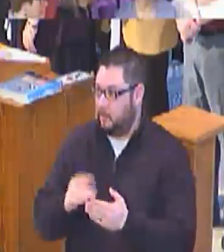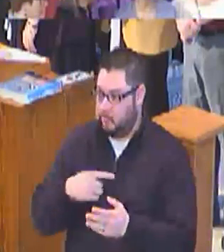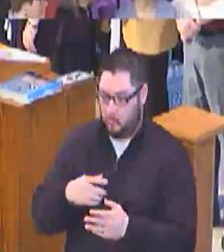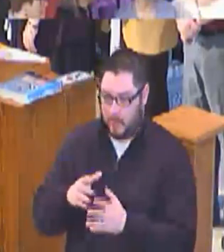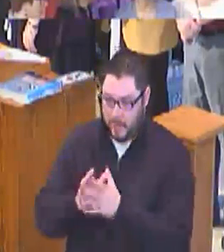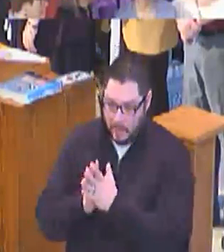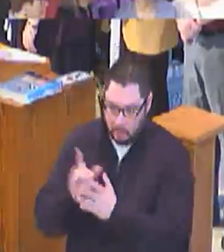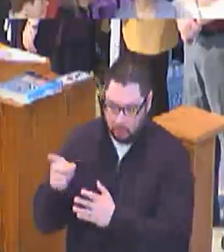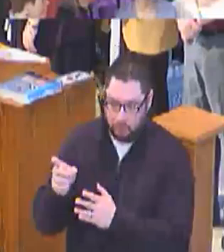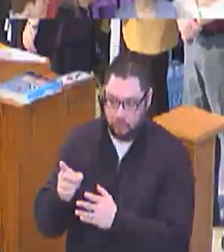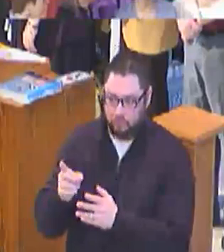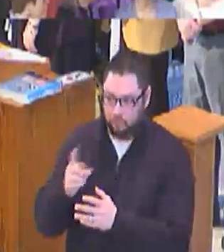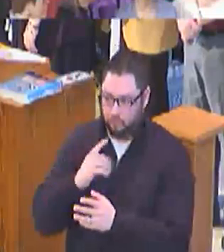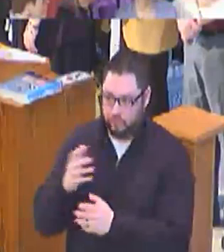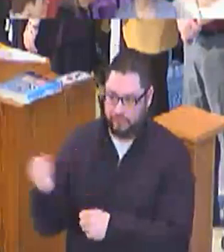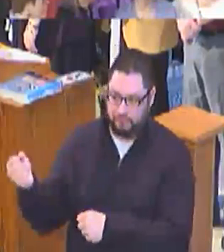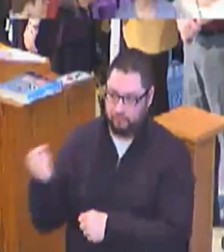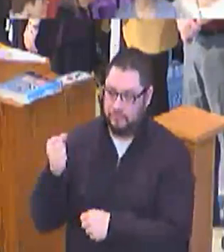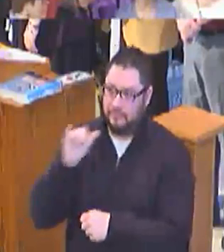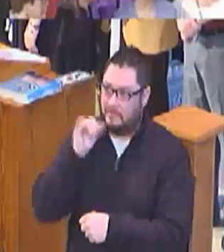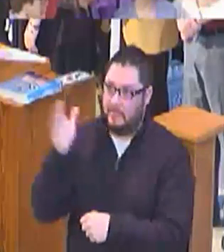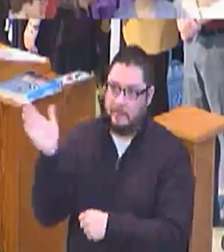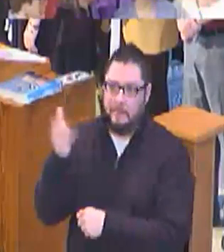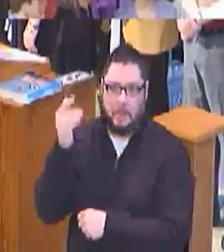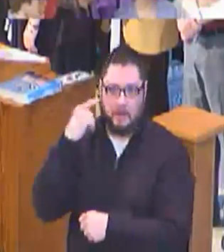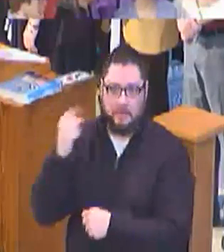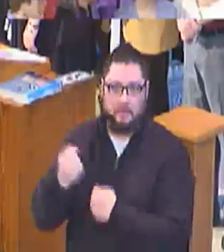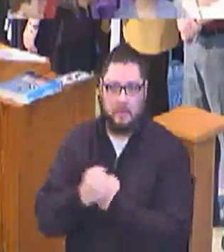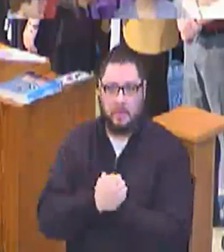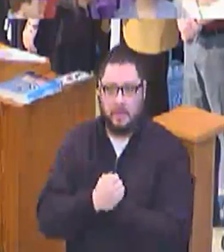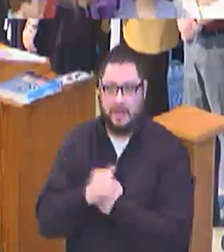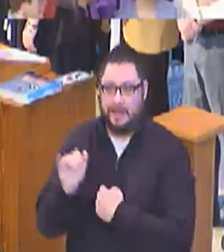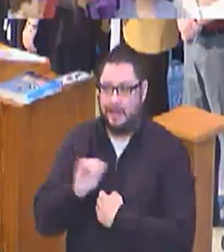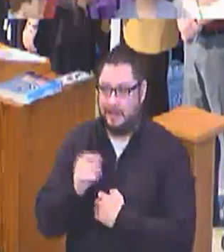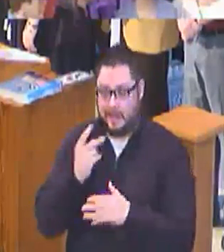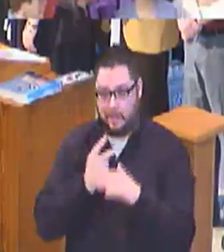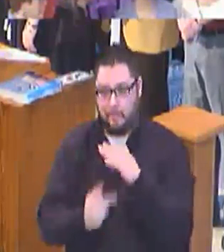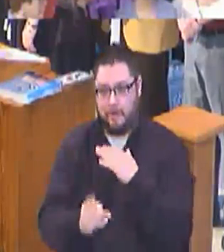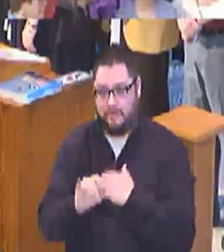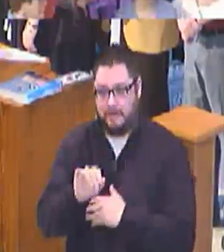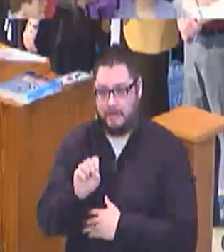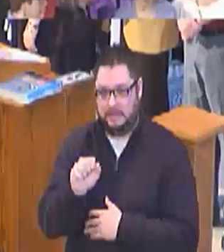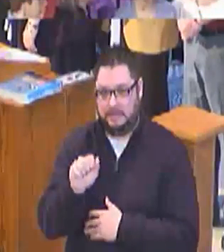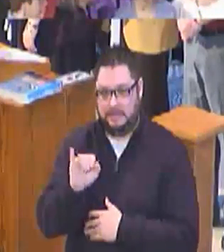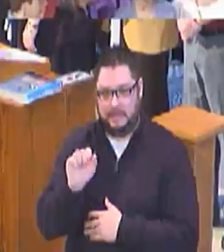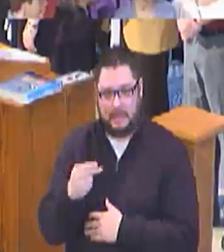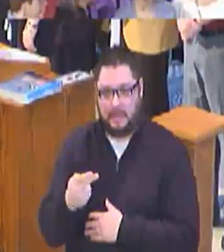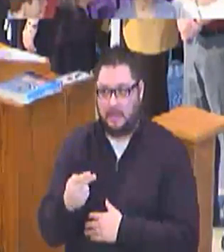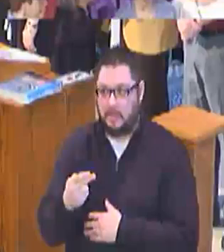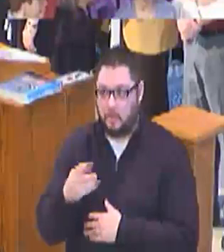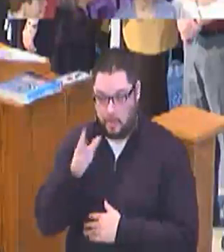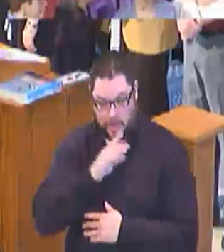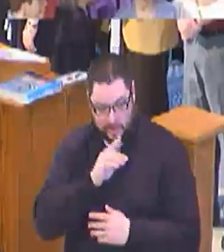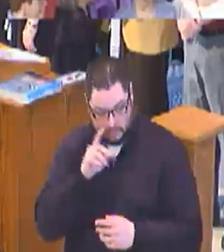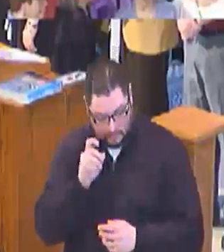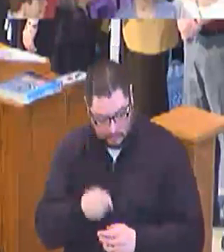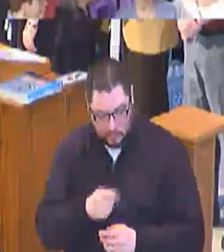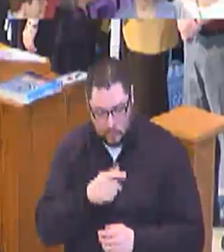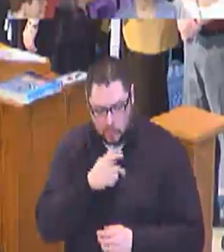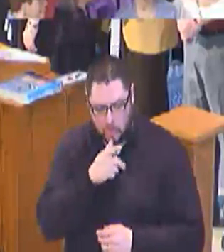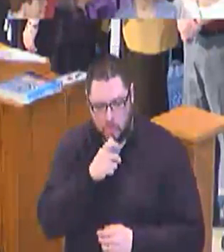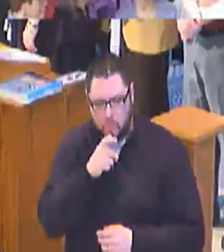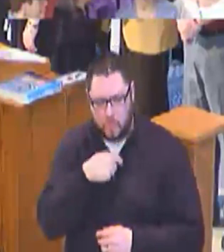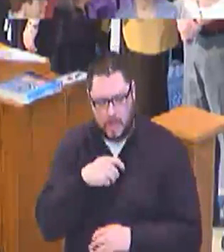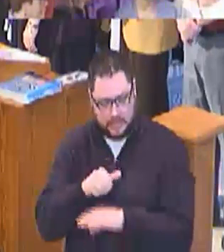to carry that banner of love. And much like the prophet Isaiah, who is asked by God, whom shall I